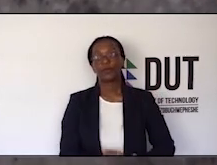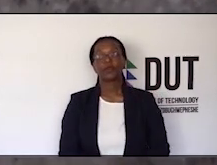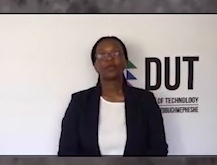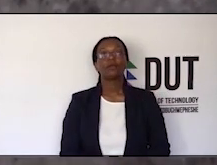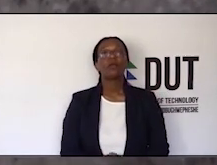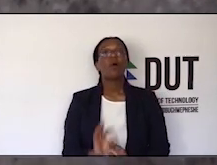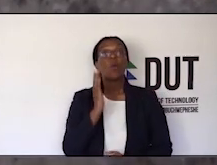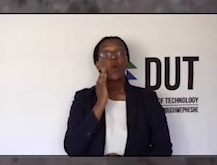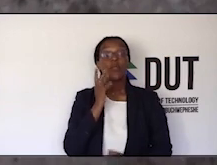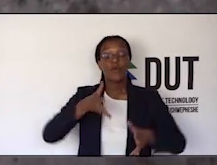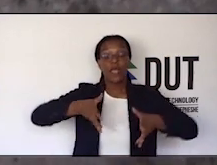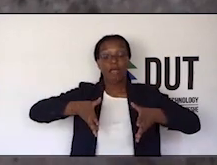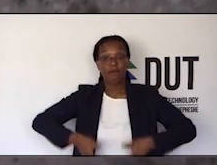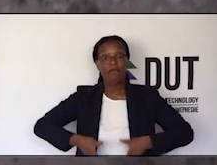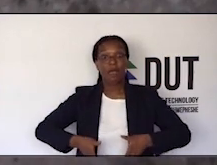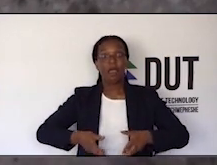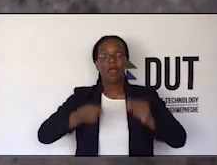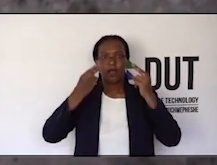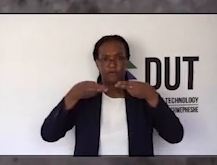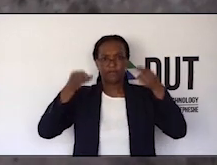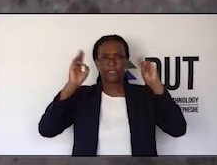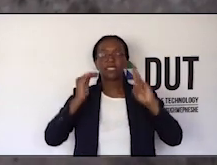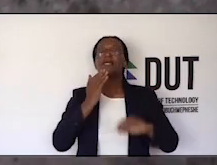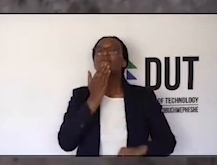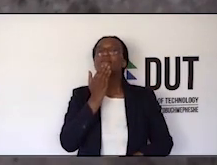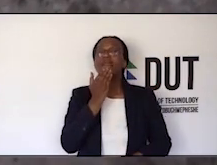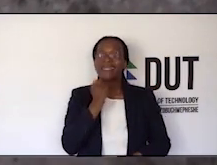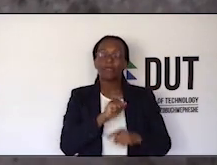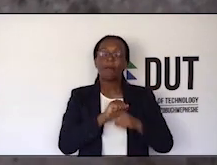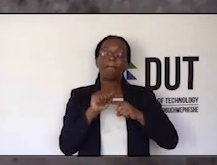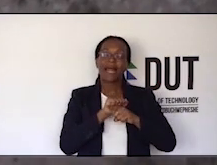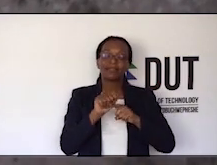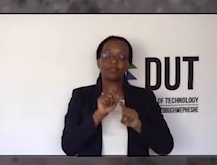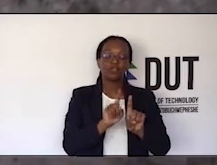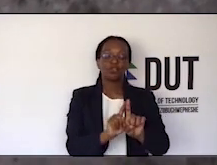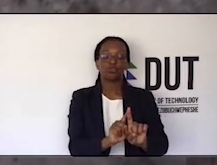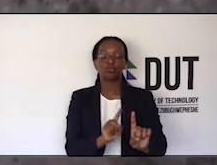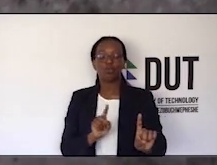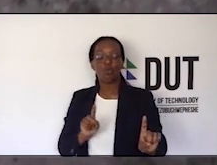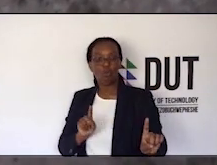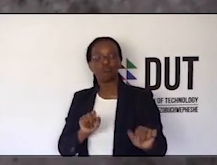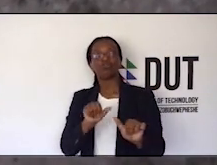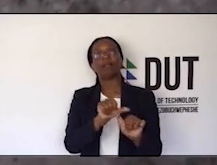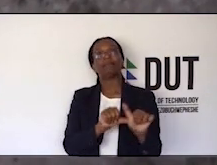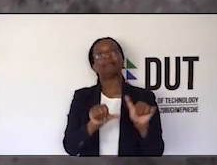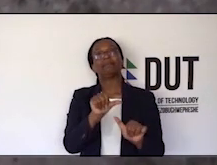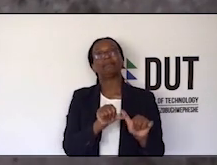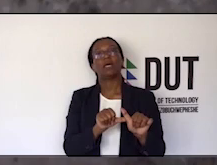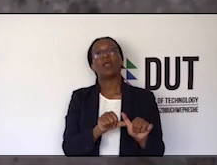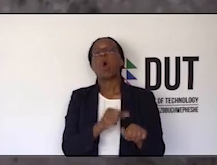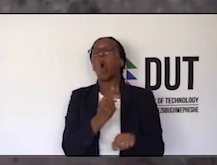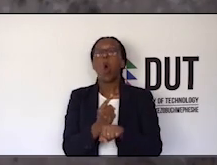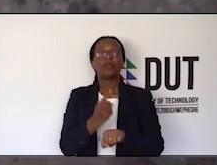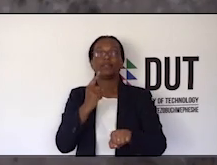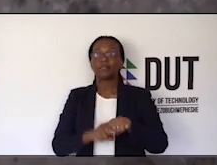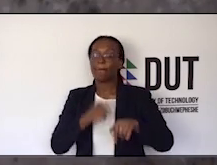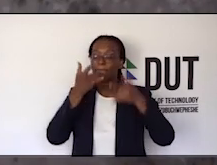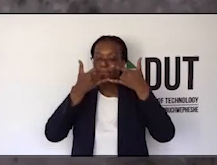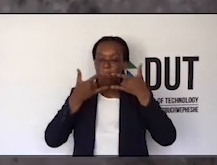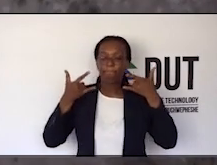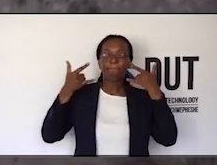Whilst on campus, please practice social distancing and keep your face mask on,